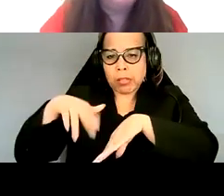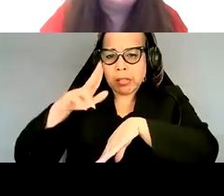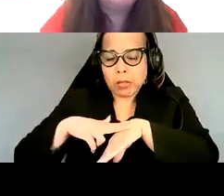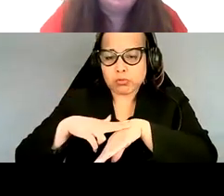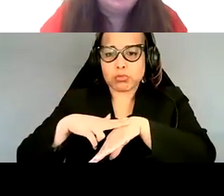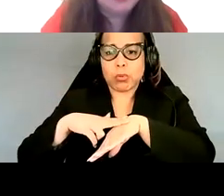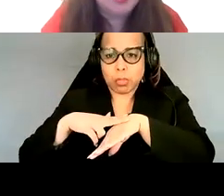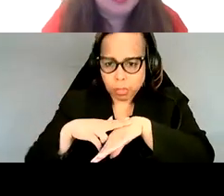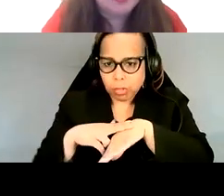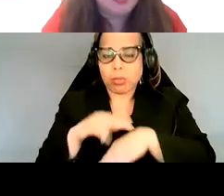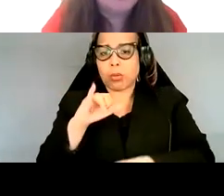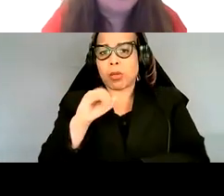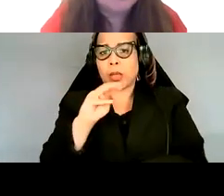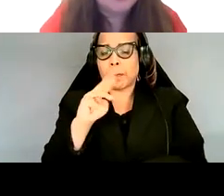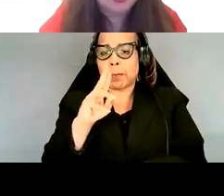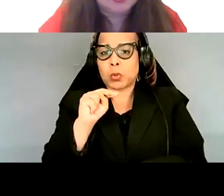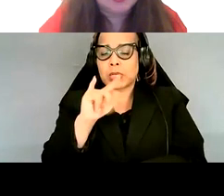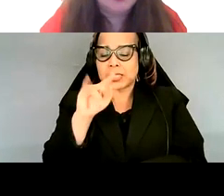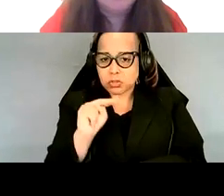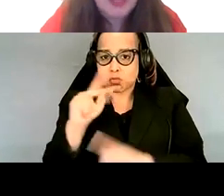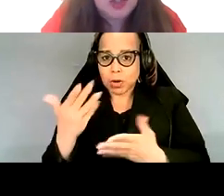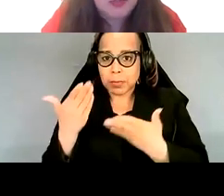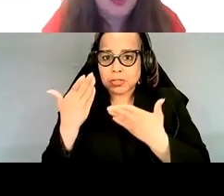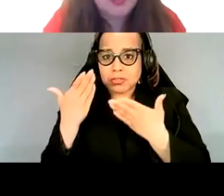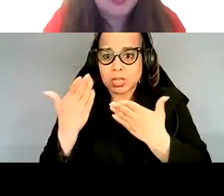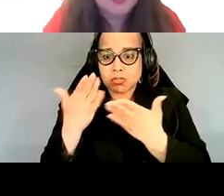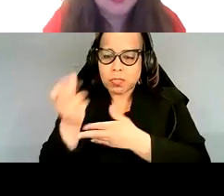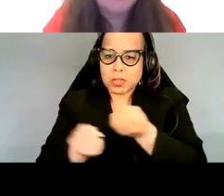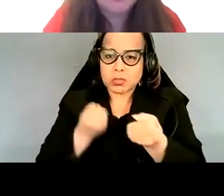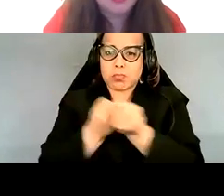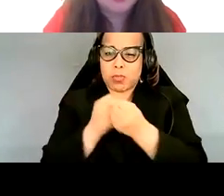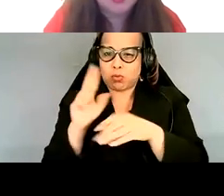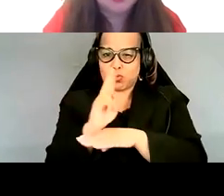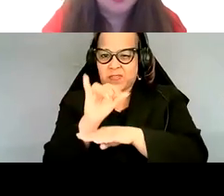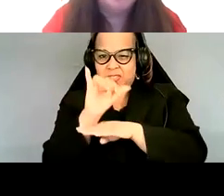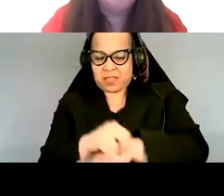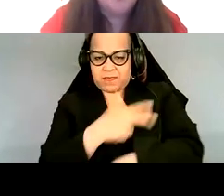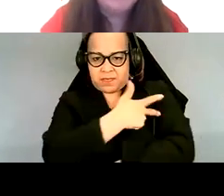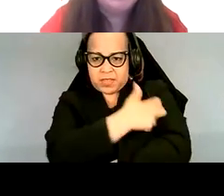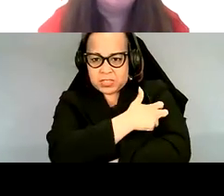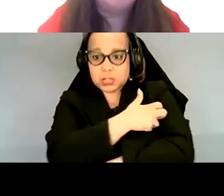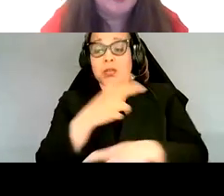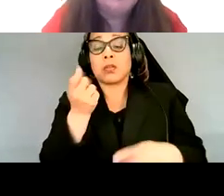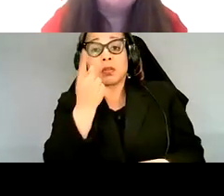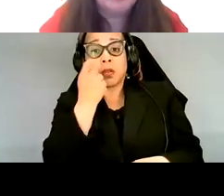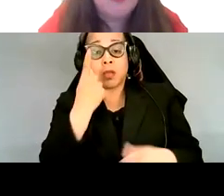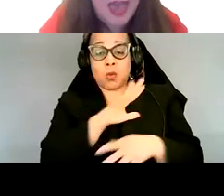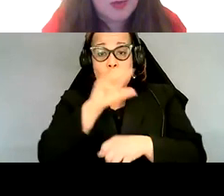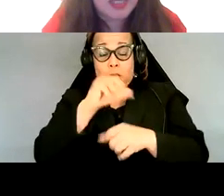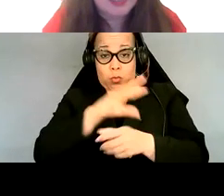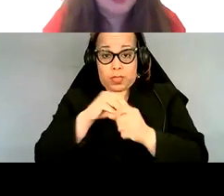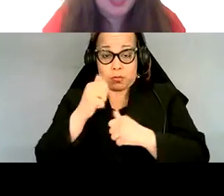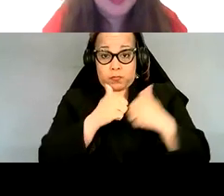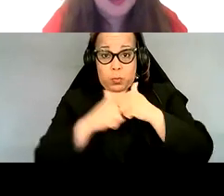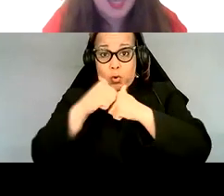academic immunizations recommendations that supports the use of this vaccination within a framework of